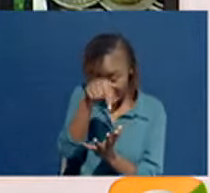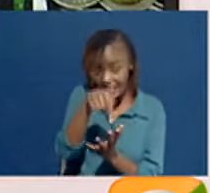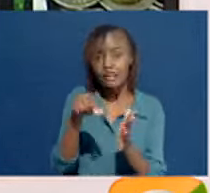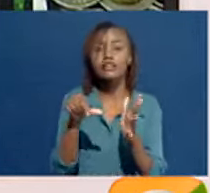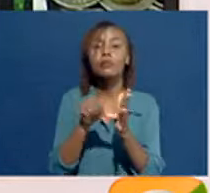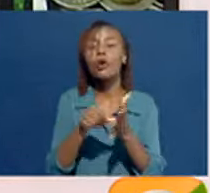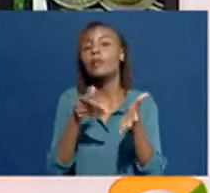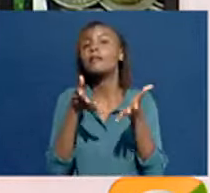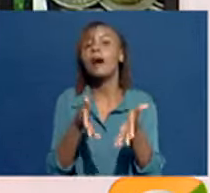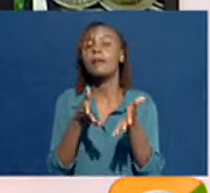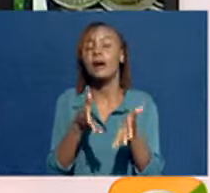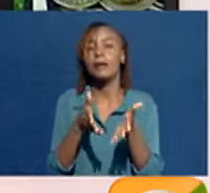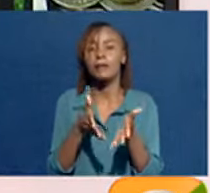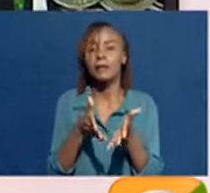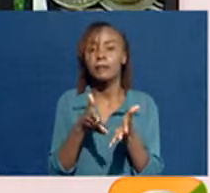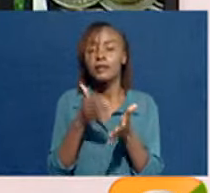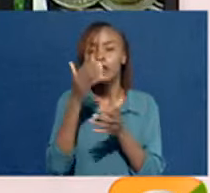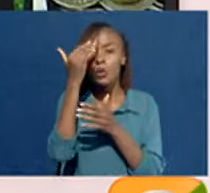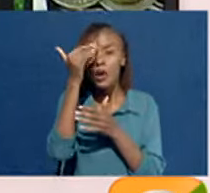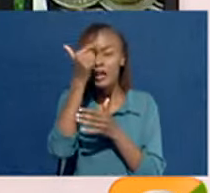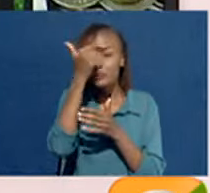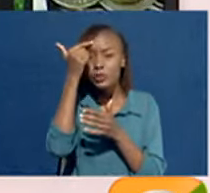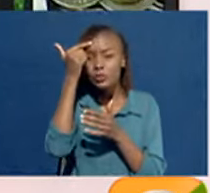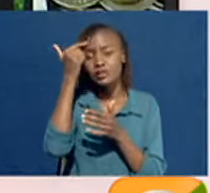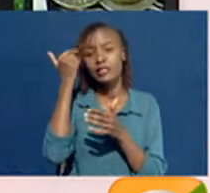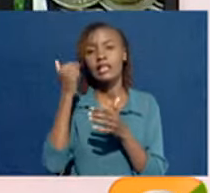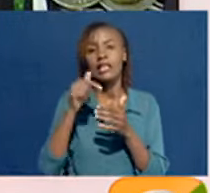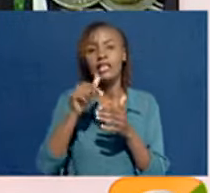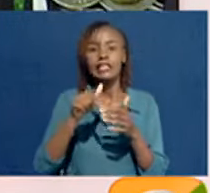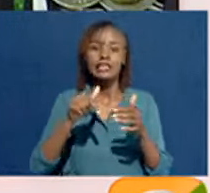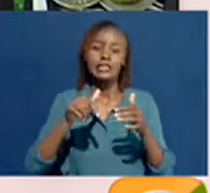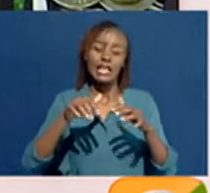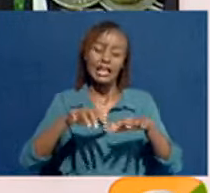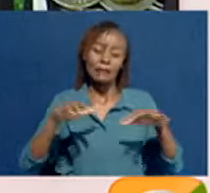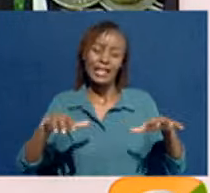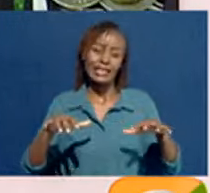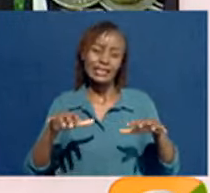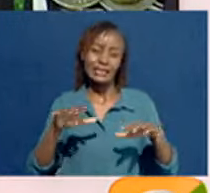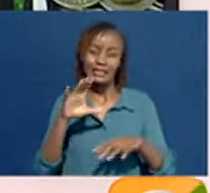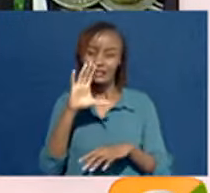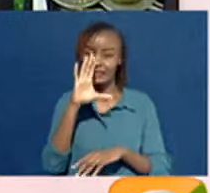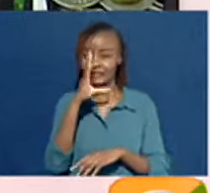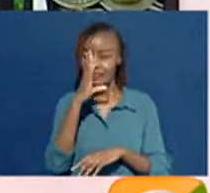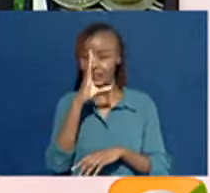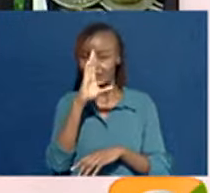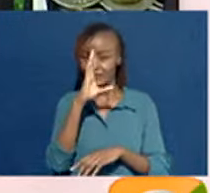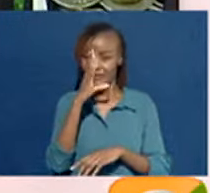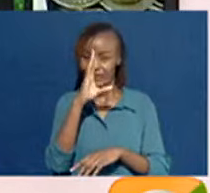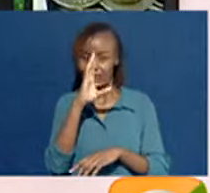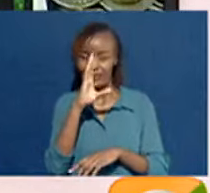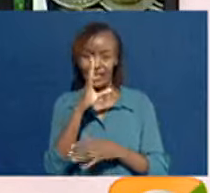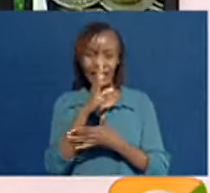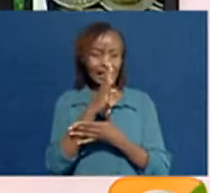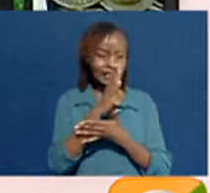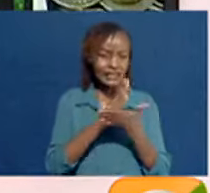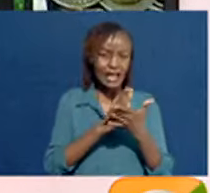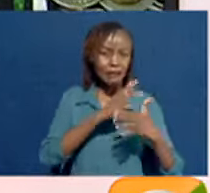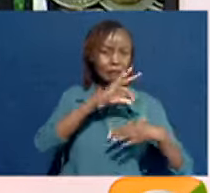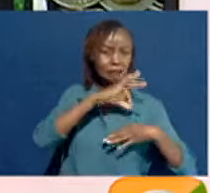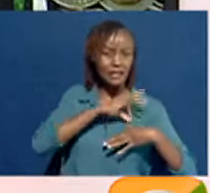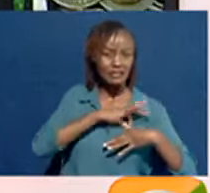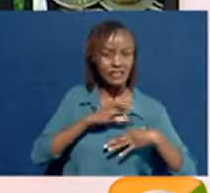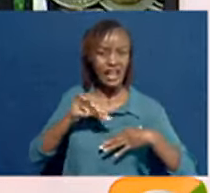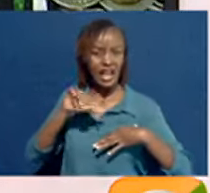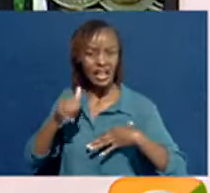this. This is because the market forces are still skewed to those on the other side of the world. They are the ones who are